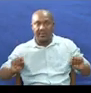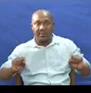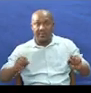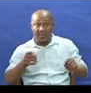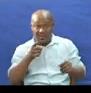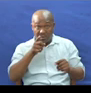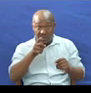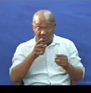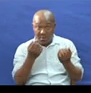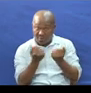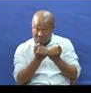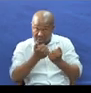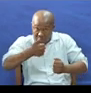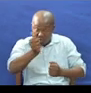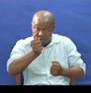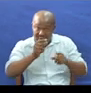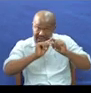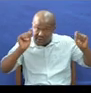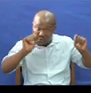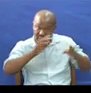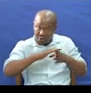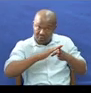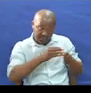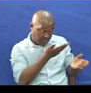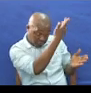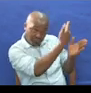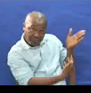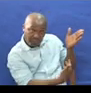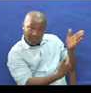Have you made your sentences by using the words?